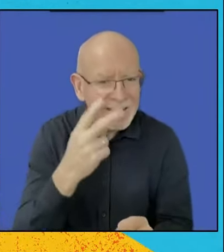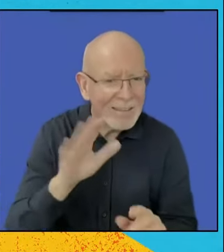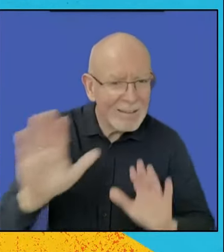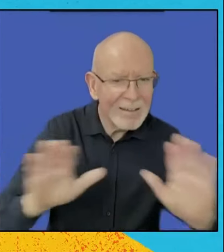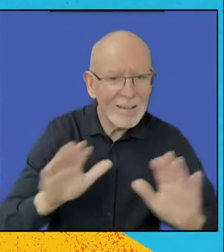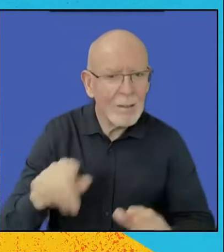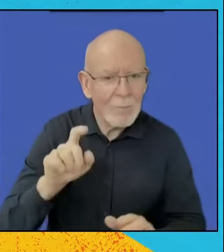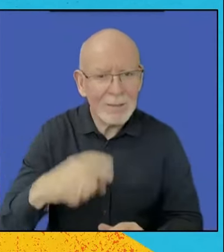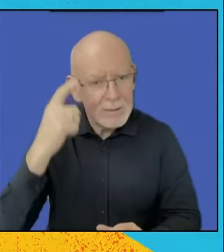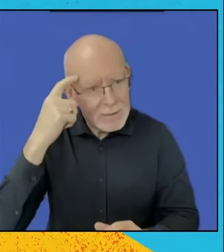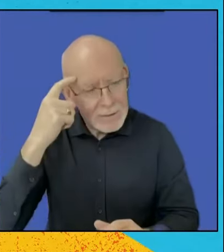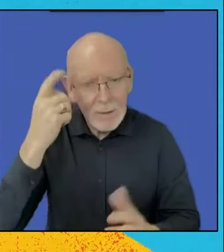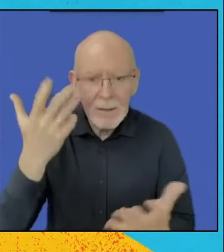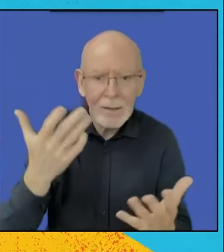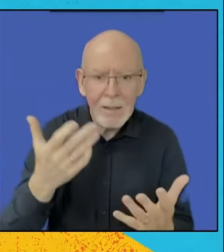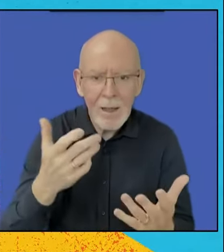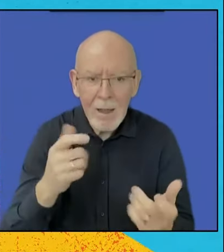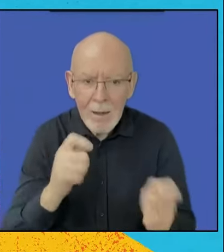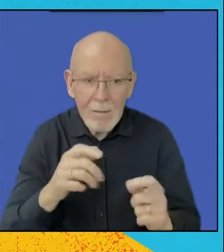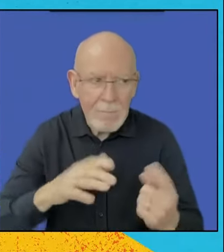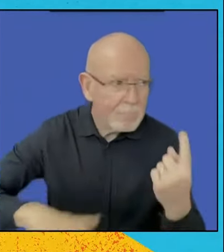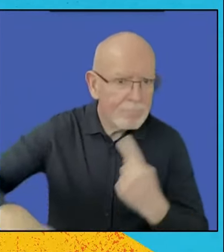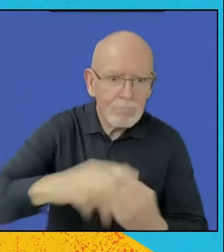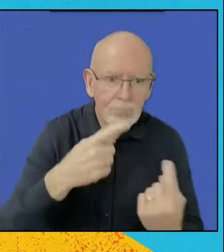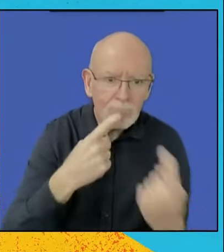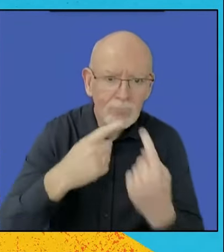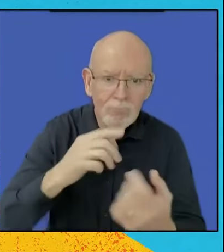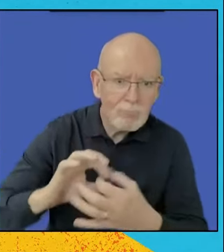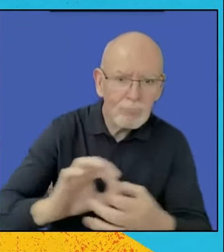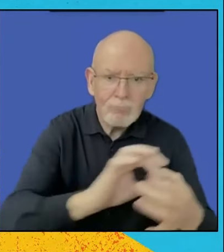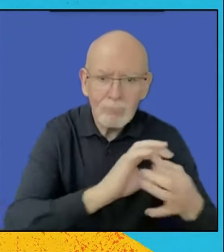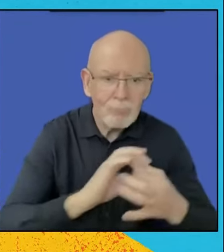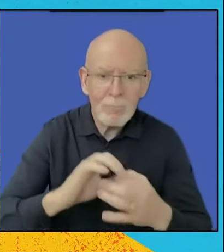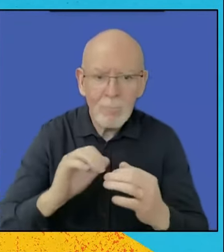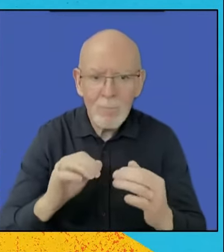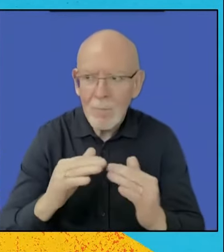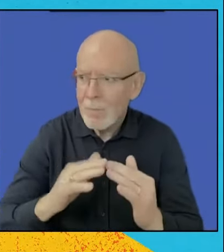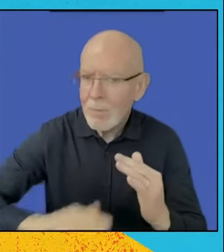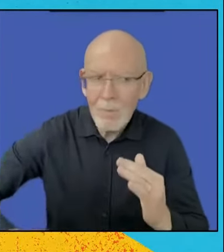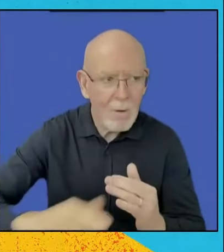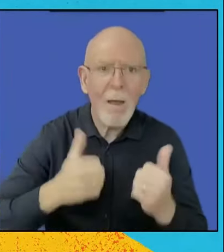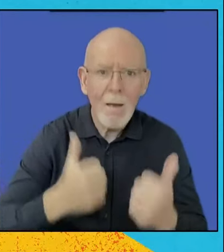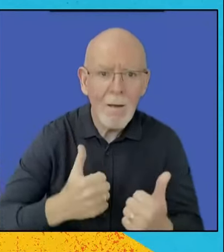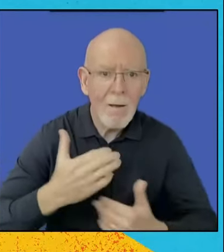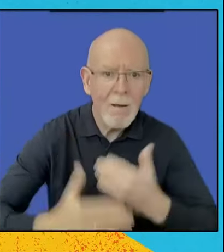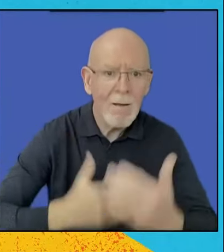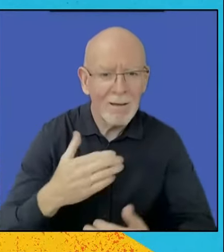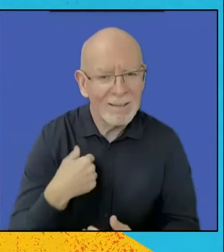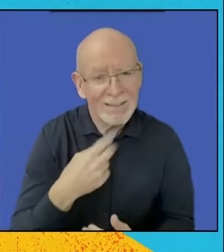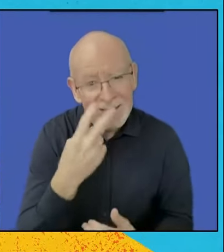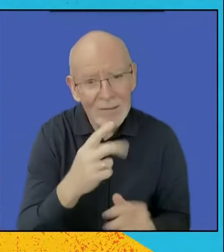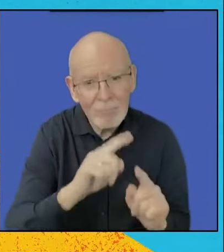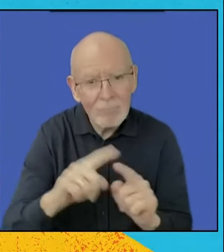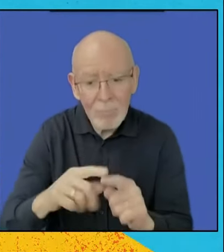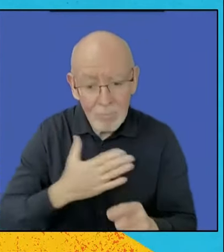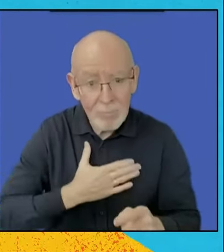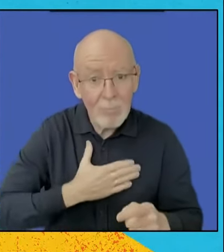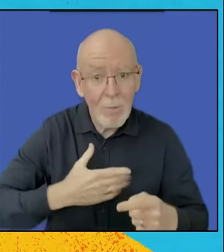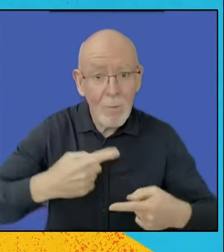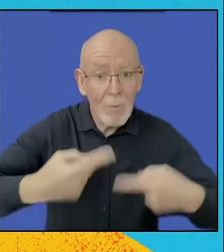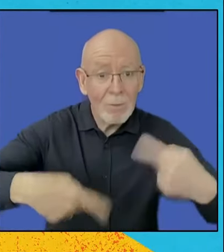we are watching you. And we are watching to see if you do that. Practically, I think it means funding. As everyone has pointed out, it